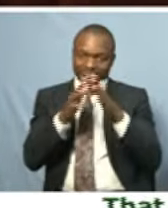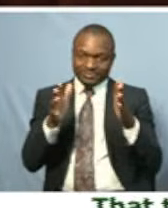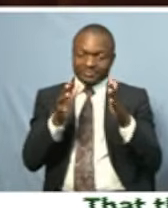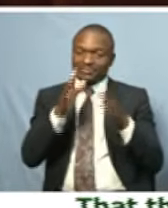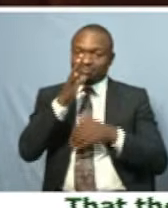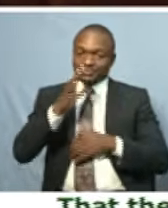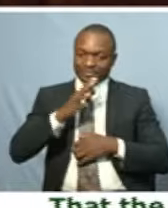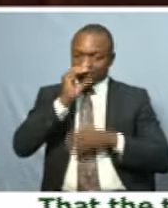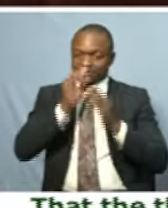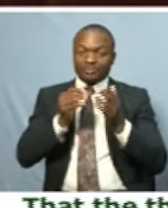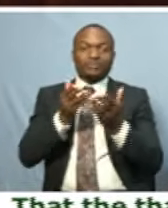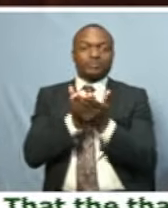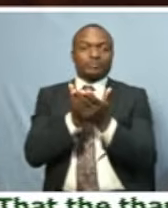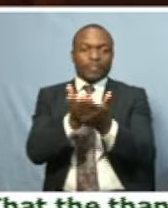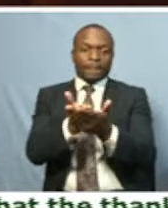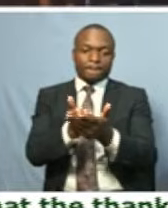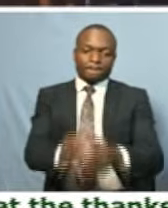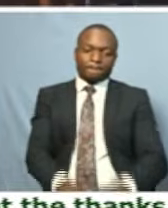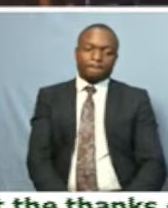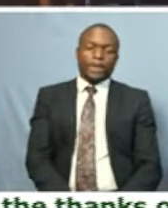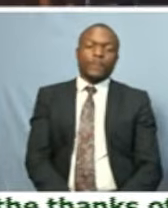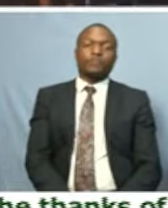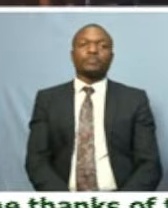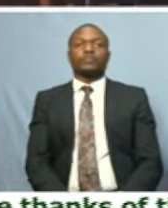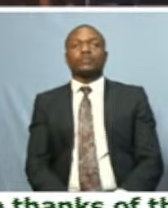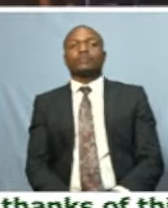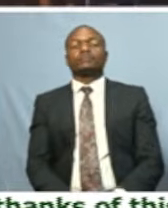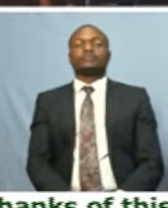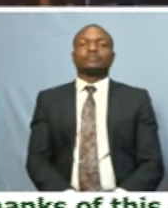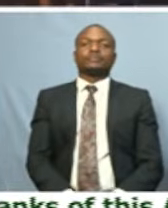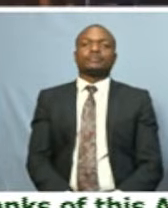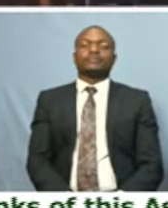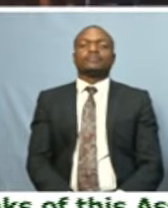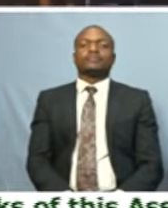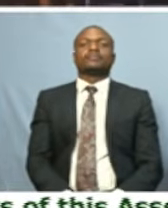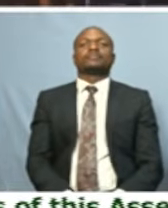Madam Speaker. I submit. Thank you.